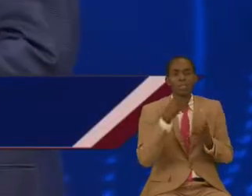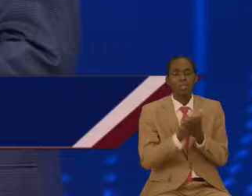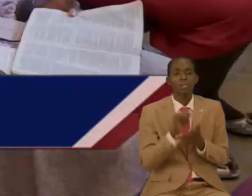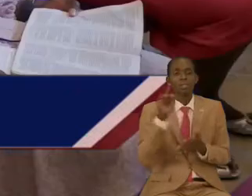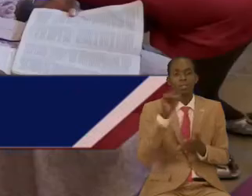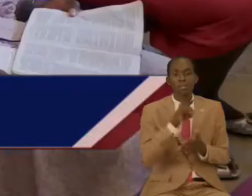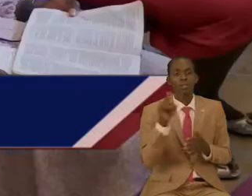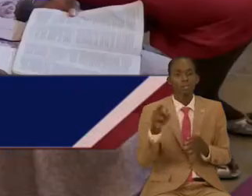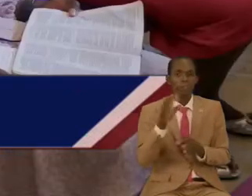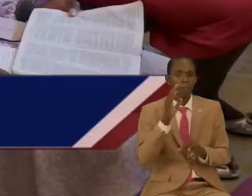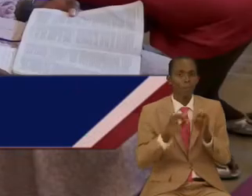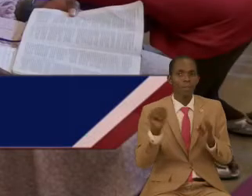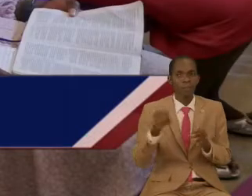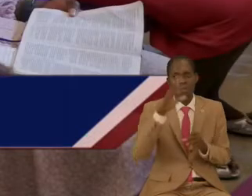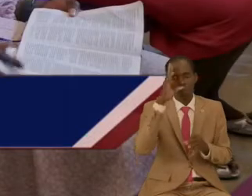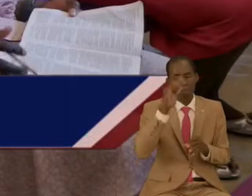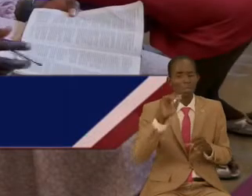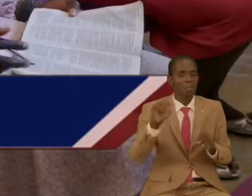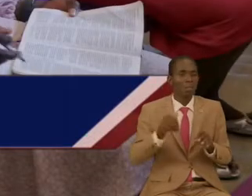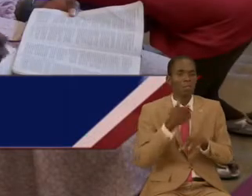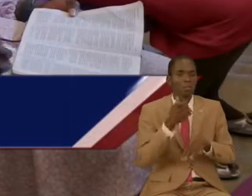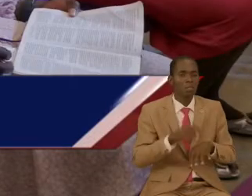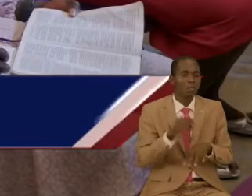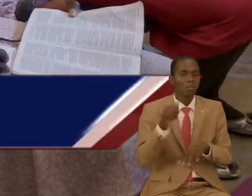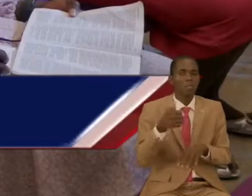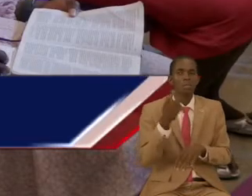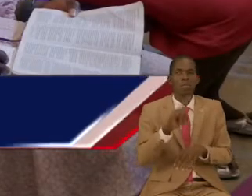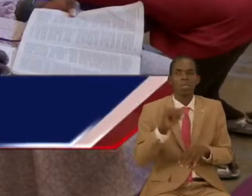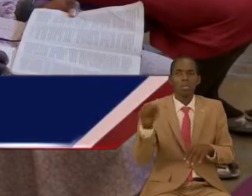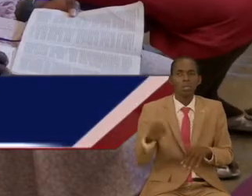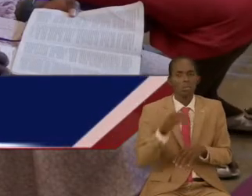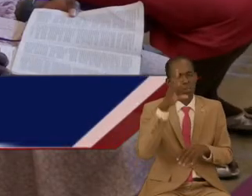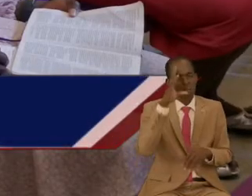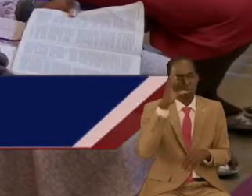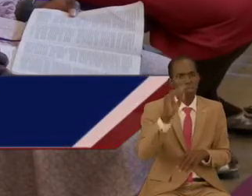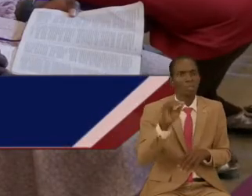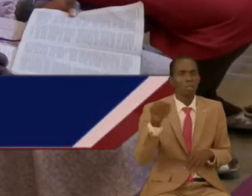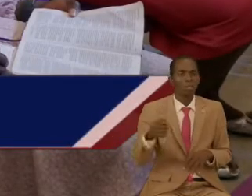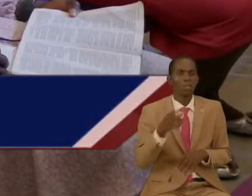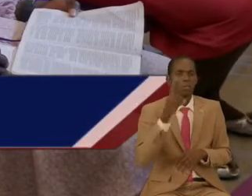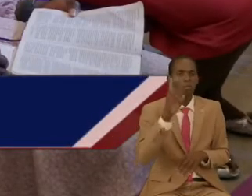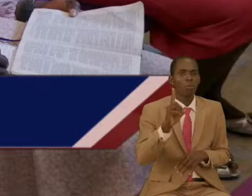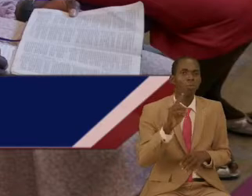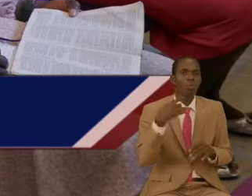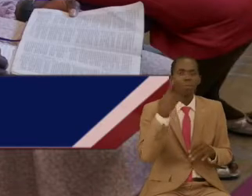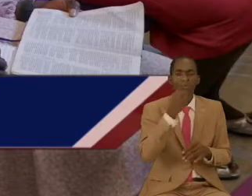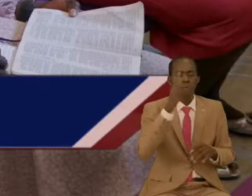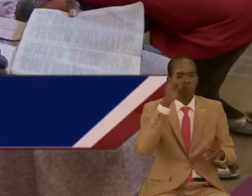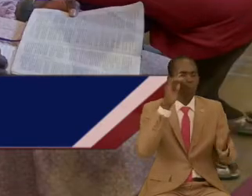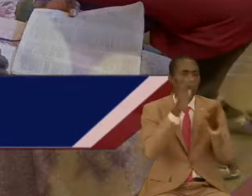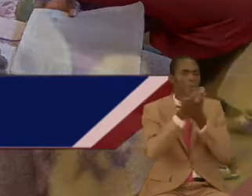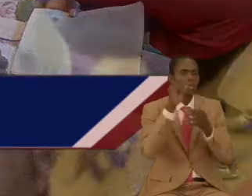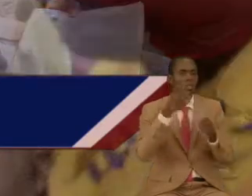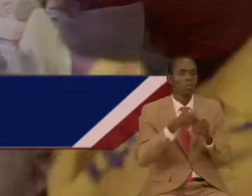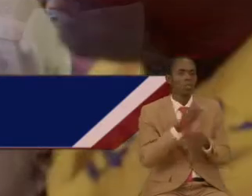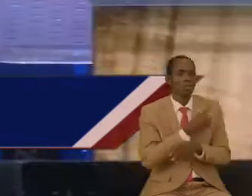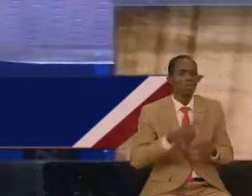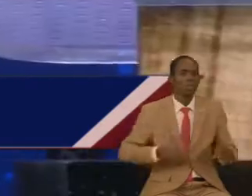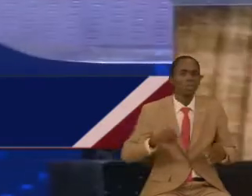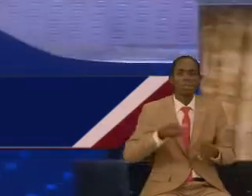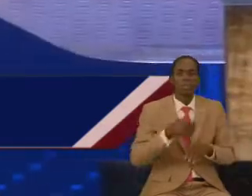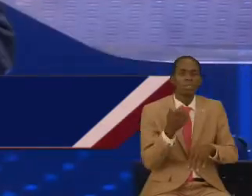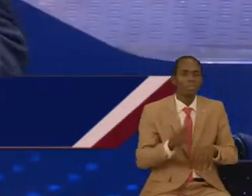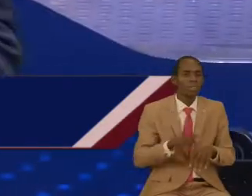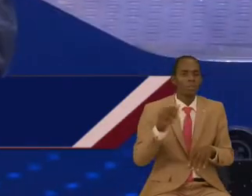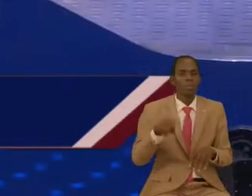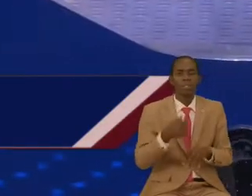man, anytime, anywhere, if any man, anyone who believes the Lord, any time,